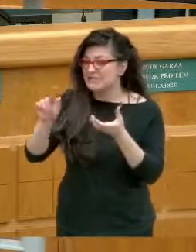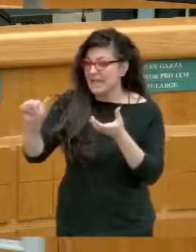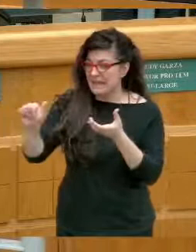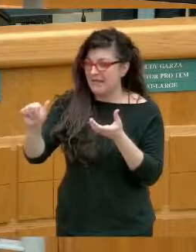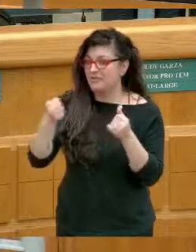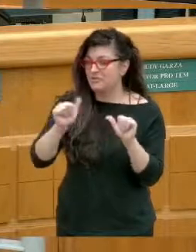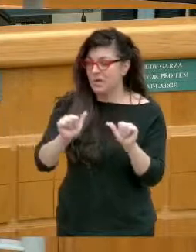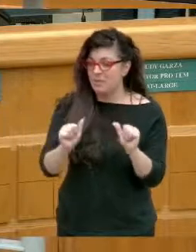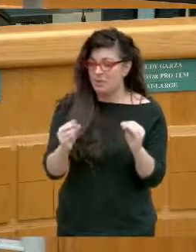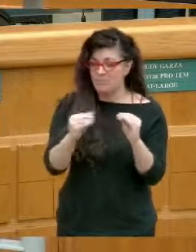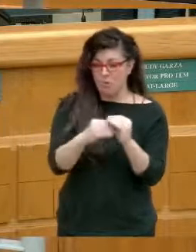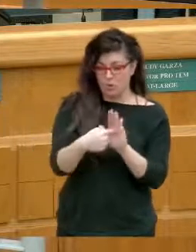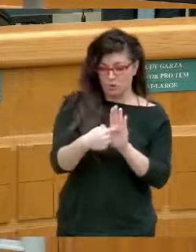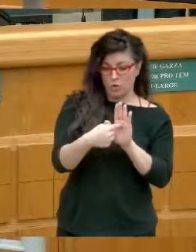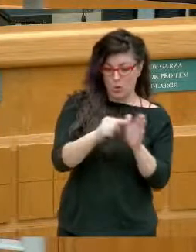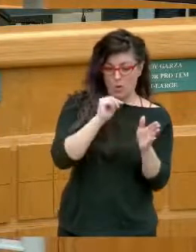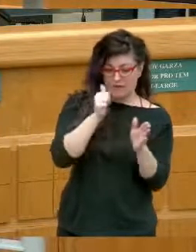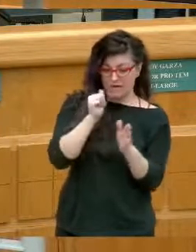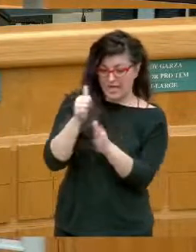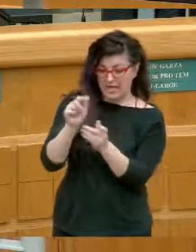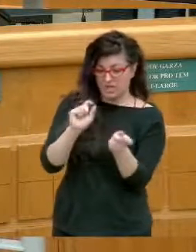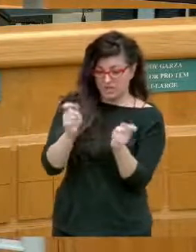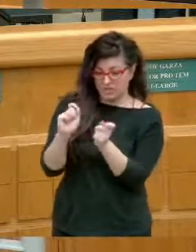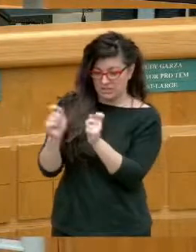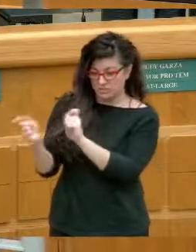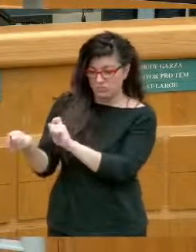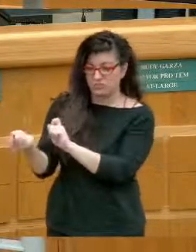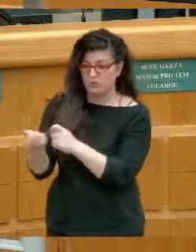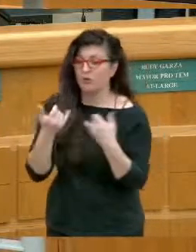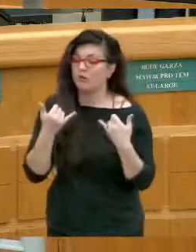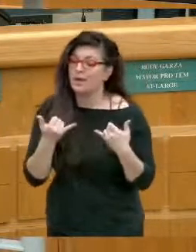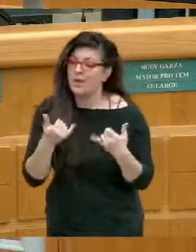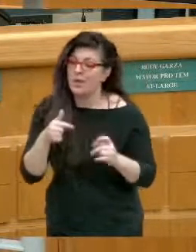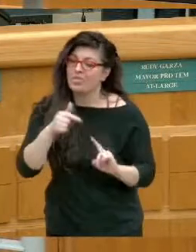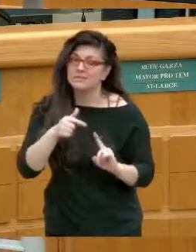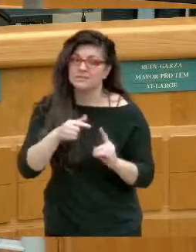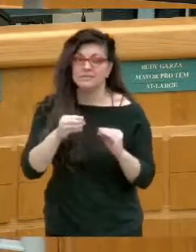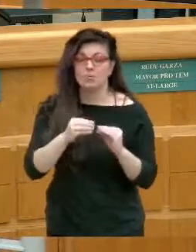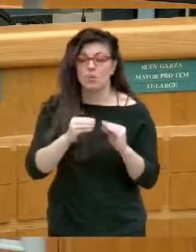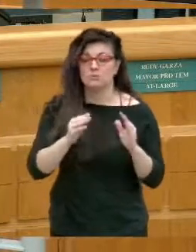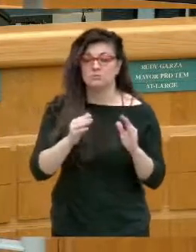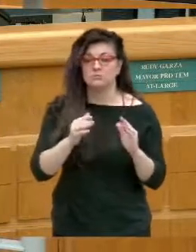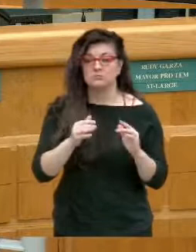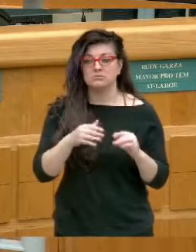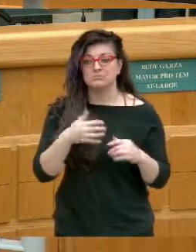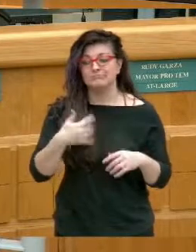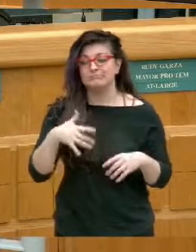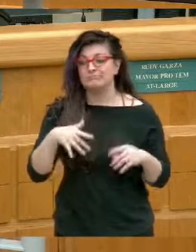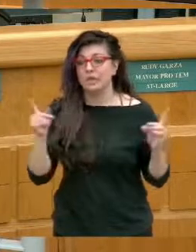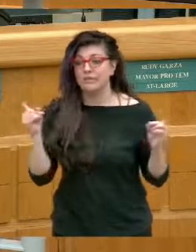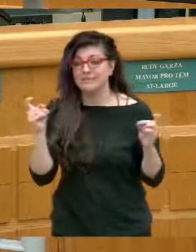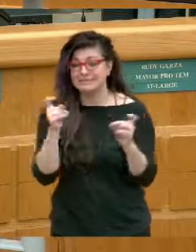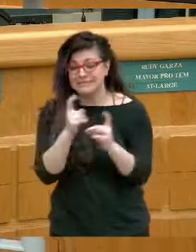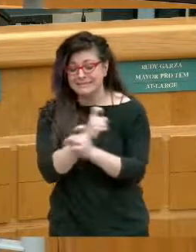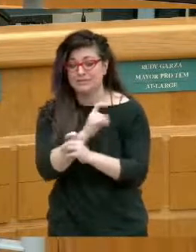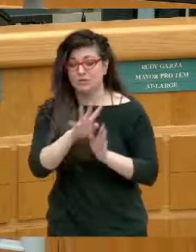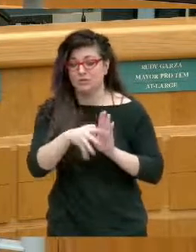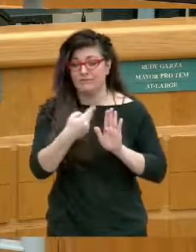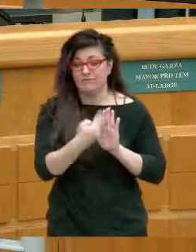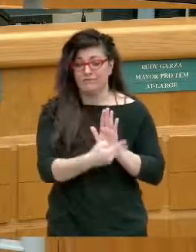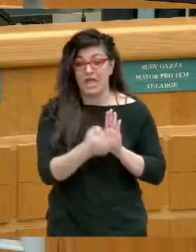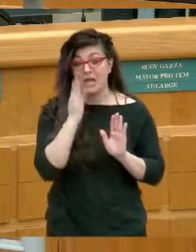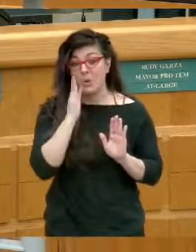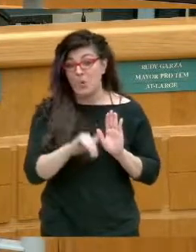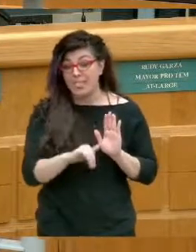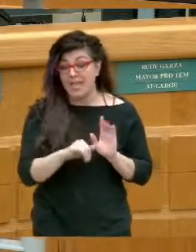day-by-day change in our estimate of it. But for right now, this is a very advanced and complex statistical model. I know it doesn't look